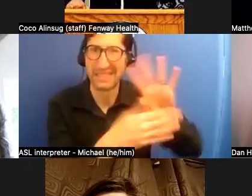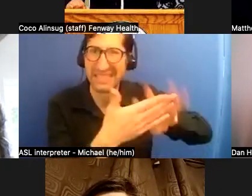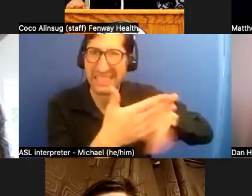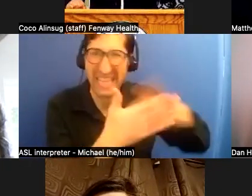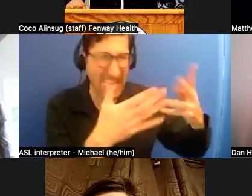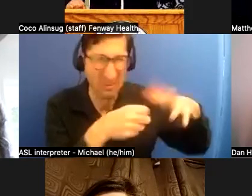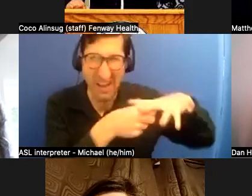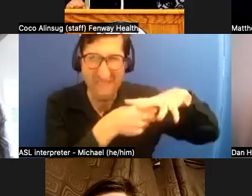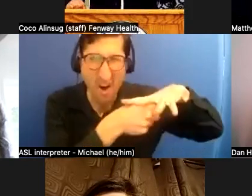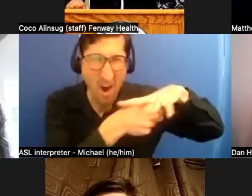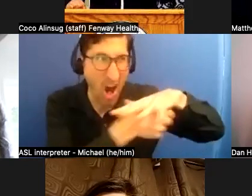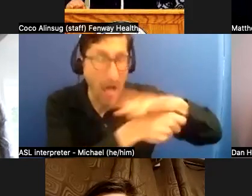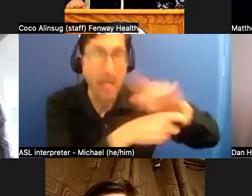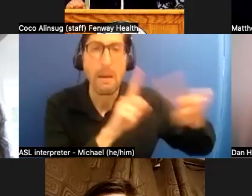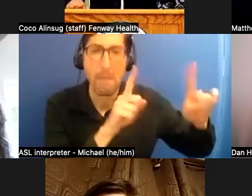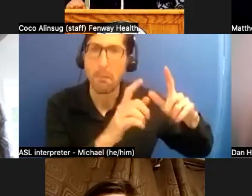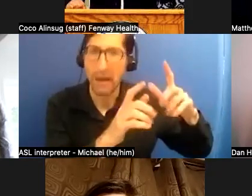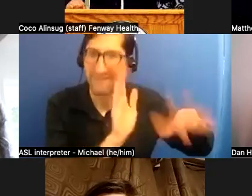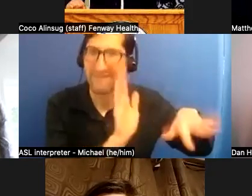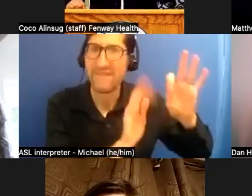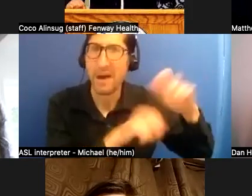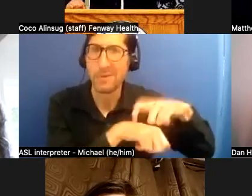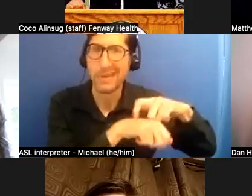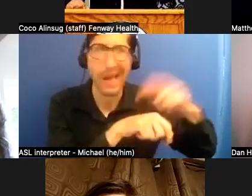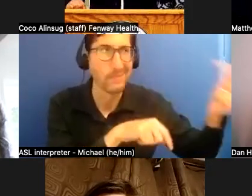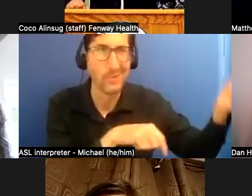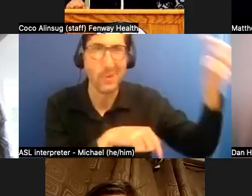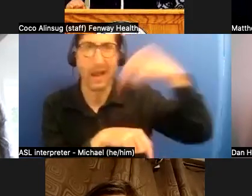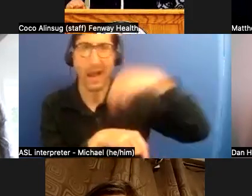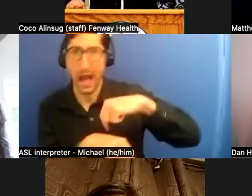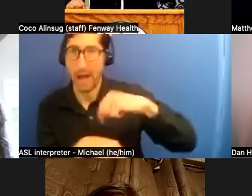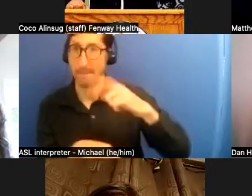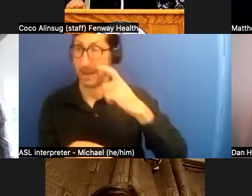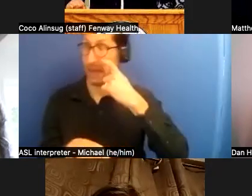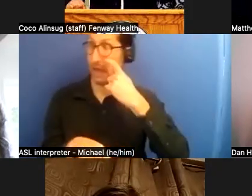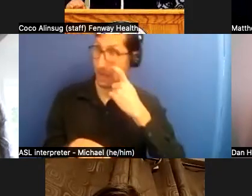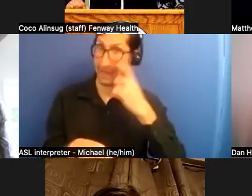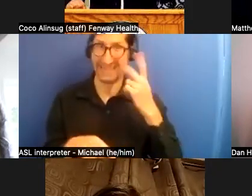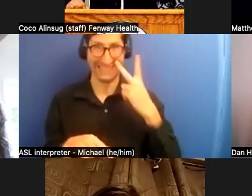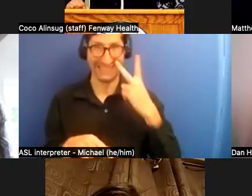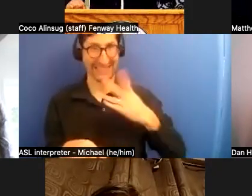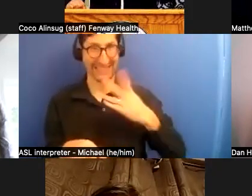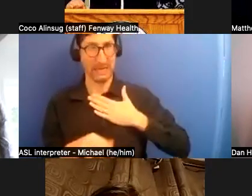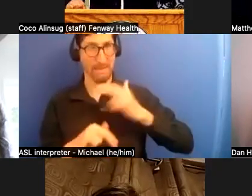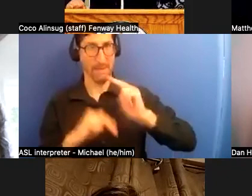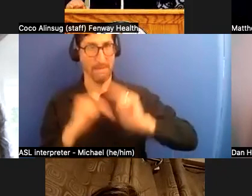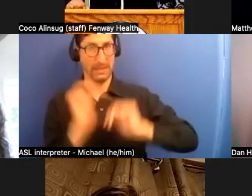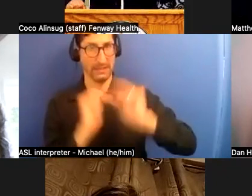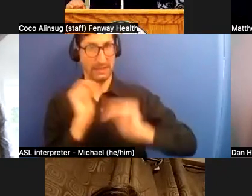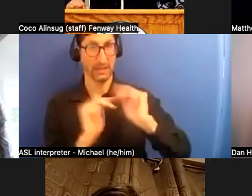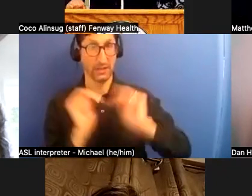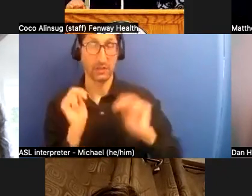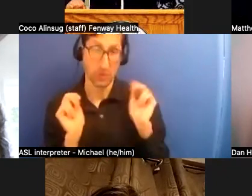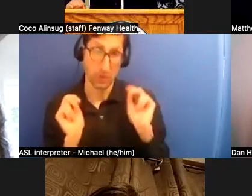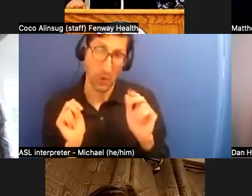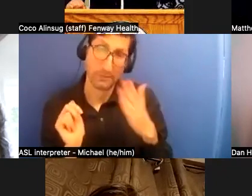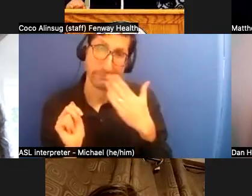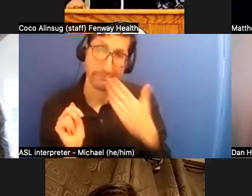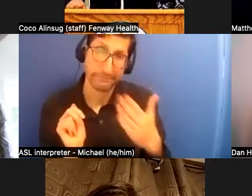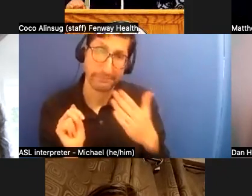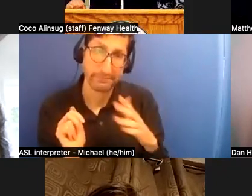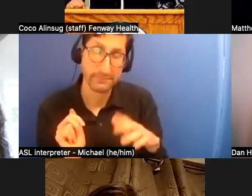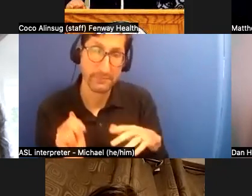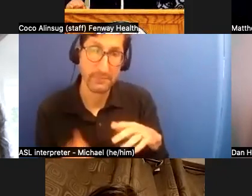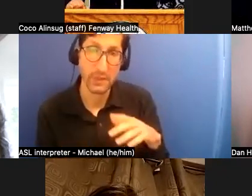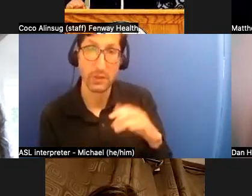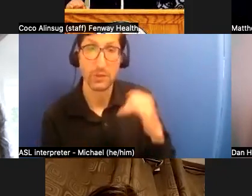in and learn firsthand and see it firsthand. And you had a bunch of questions yourself. So I also want to say that.